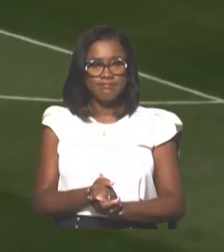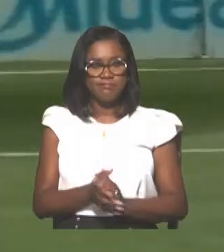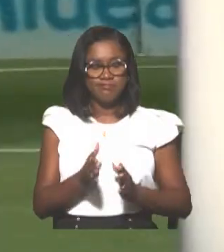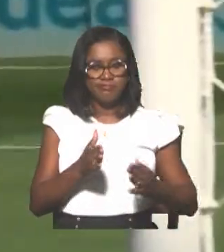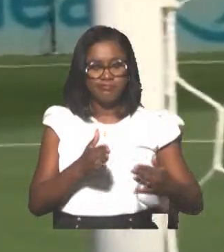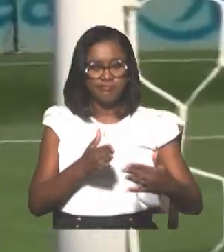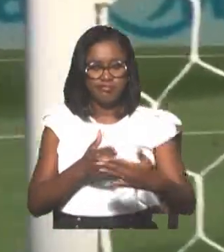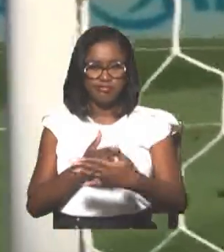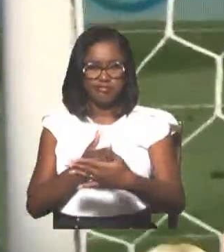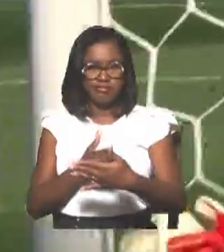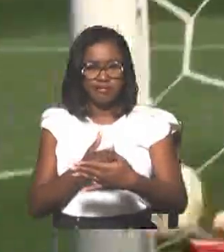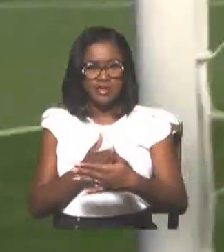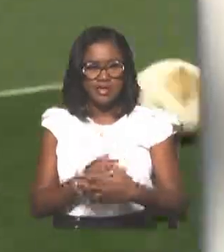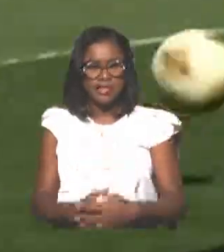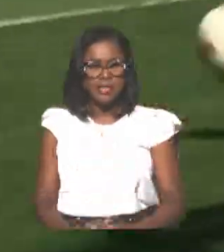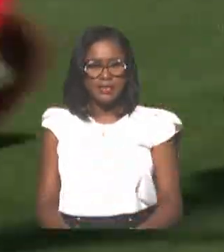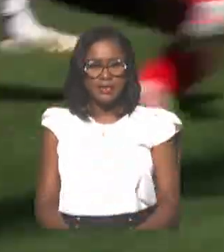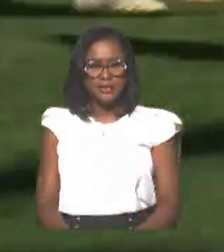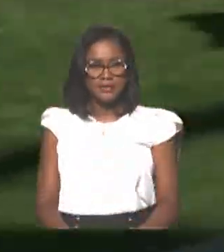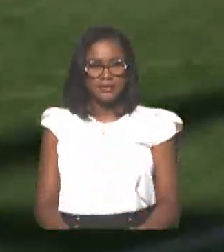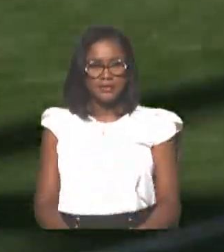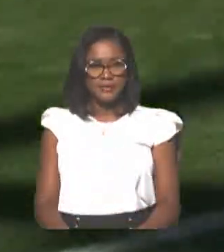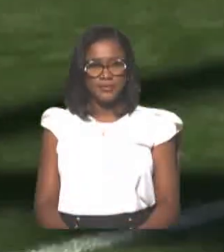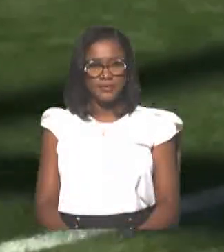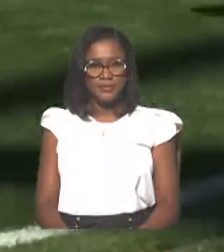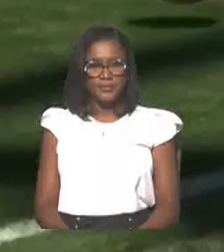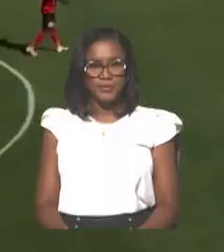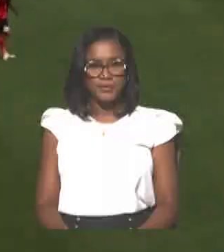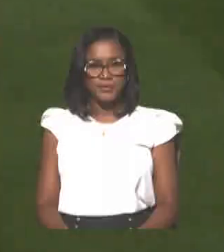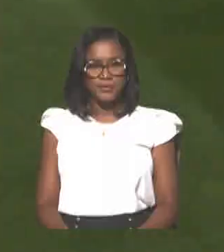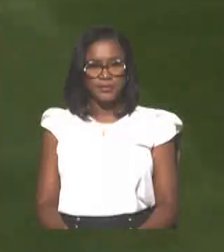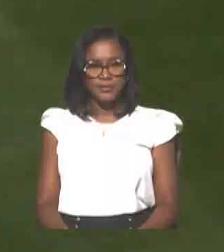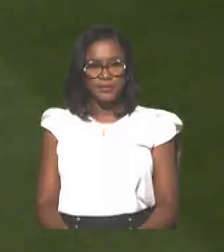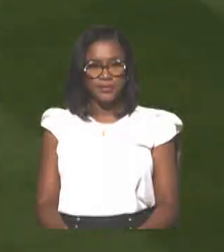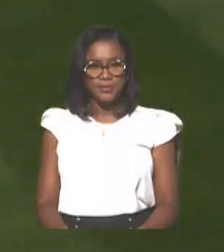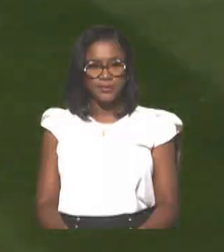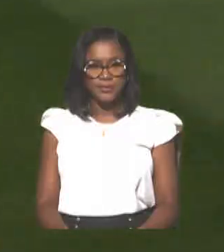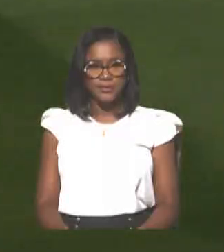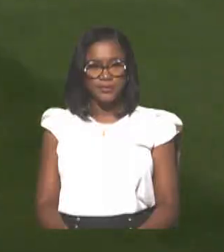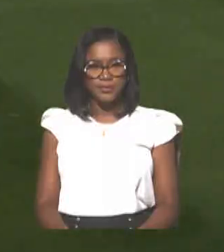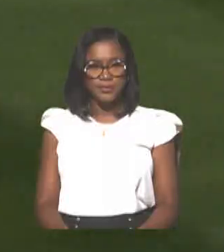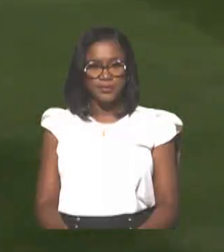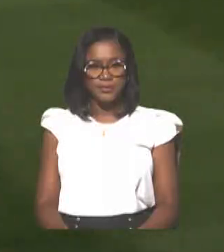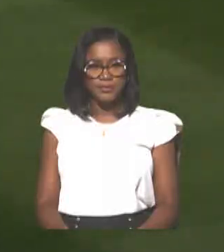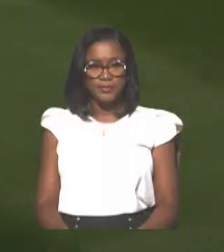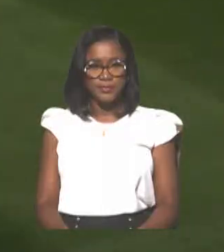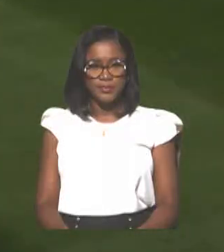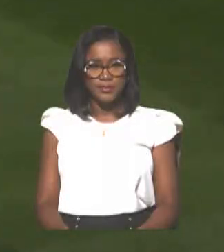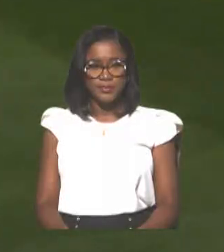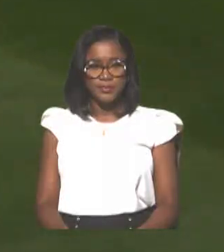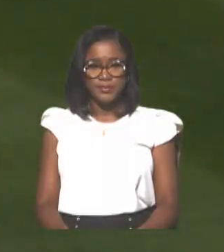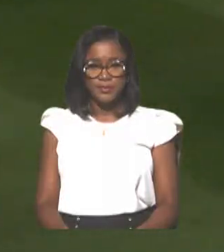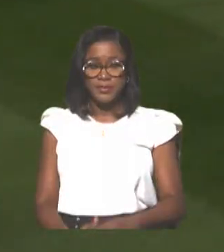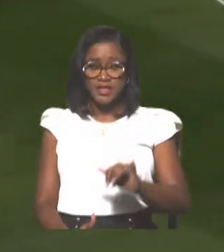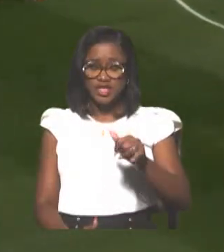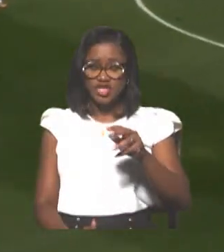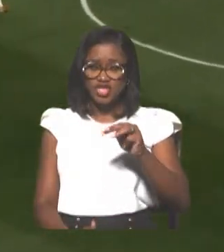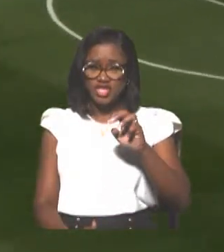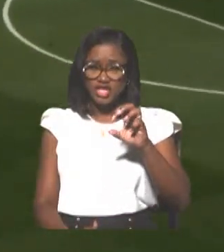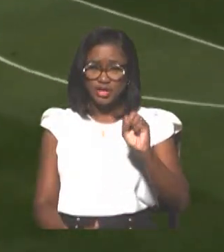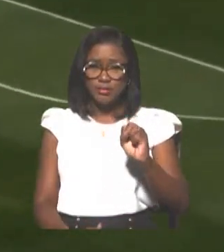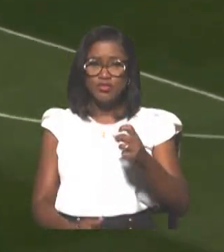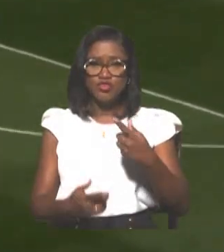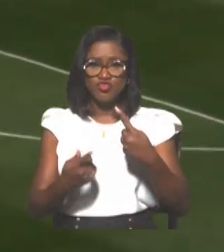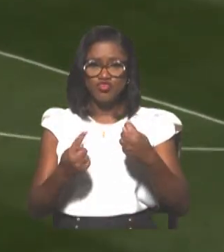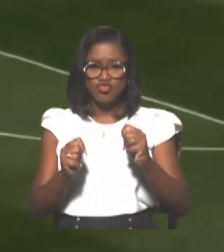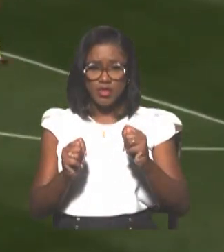left wing, but his cross evaded the diving Dante Sealy. Substitute Nathaniel James tried to affect the game when he worked his way into